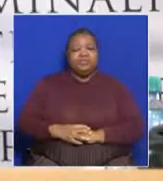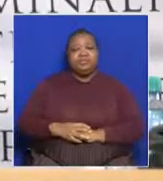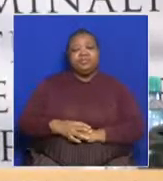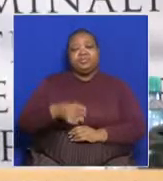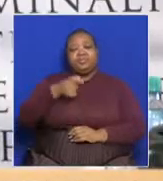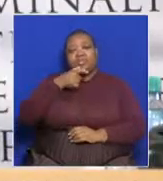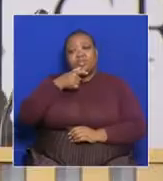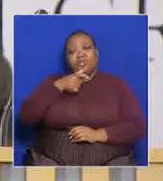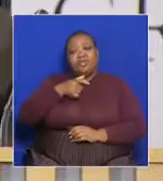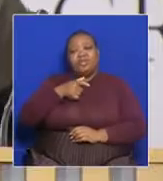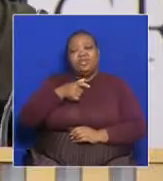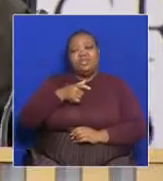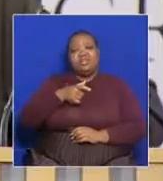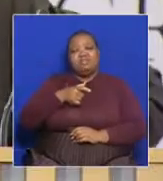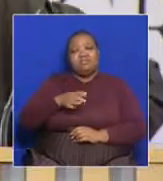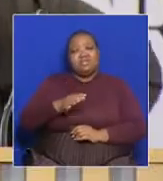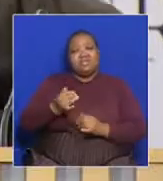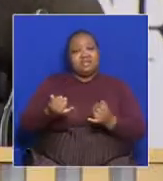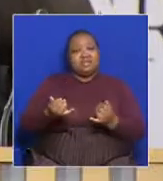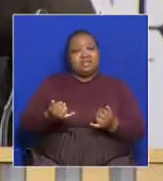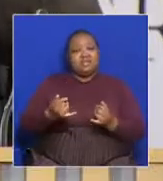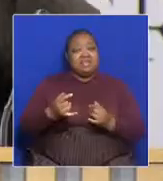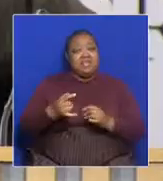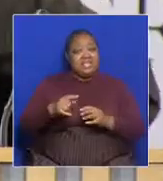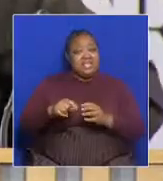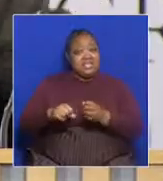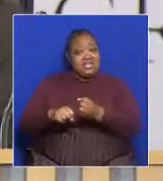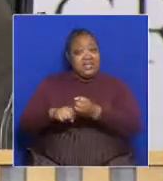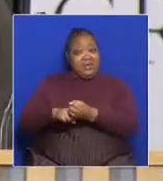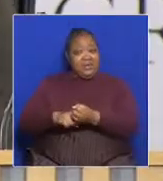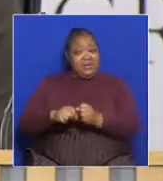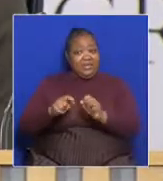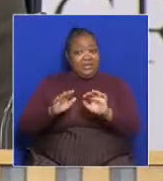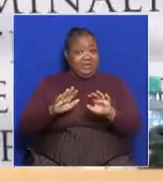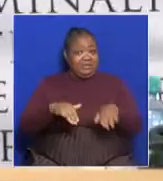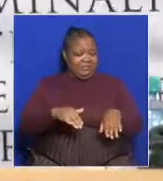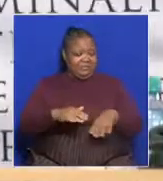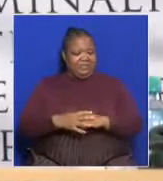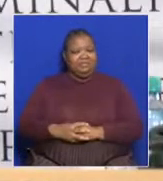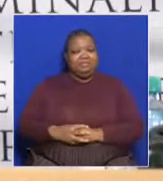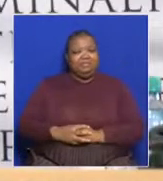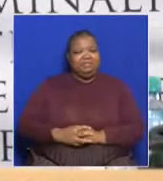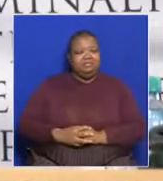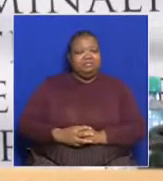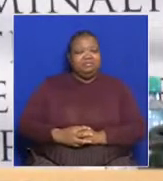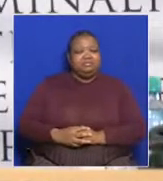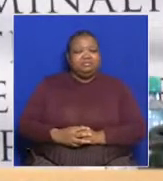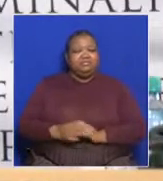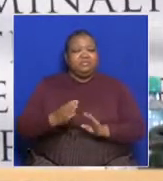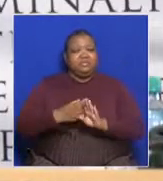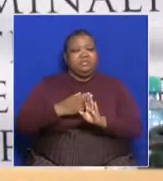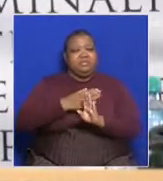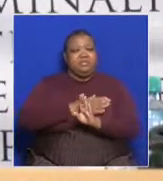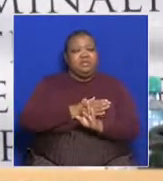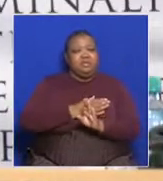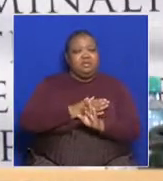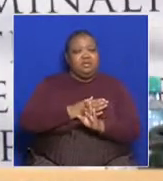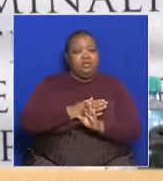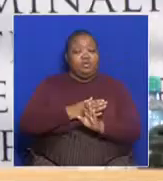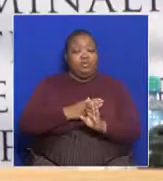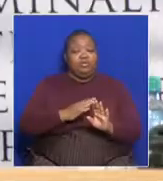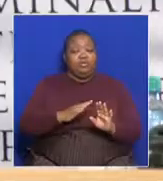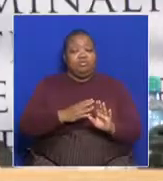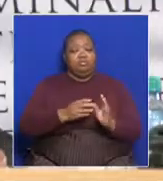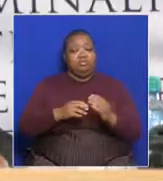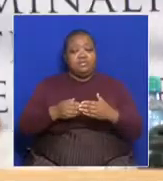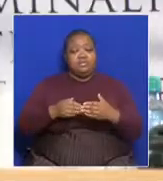sir. That was in your favor. Let's leave it there. Before we leave these questions of clarification,